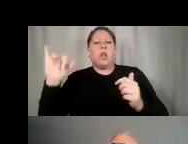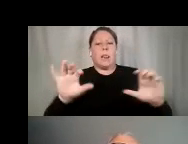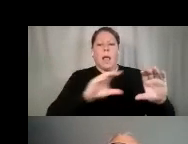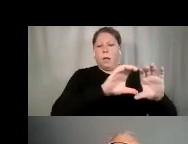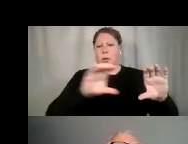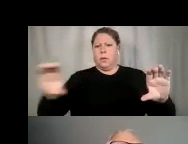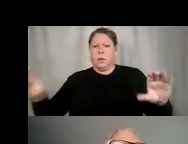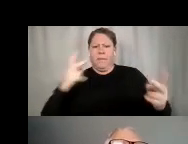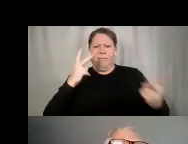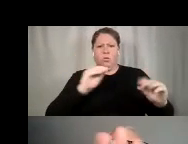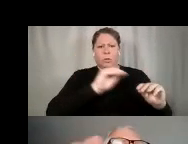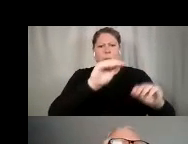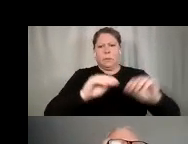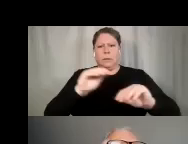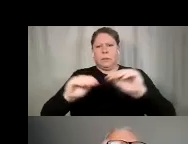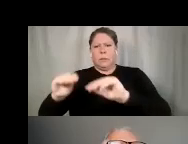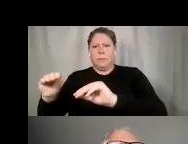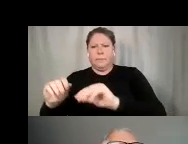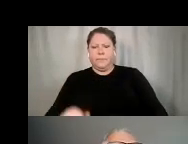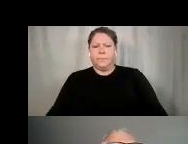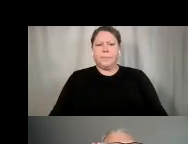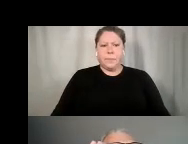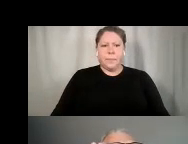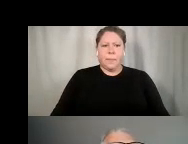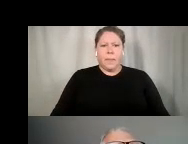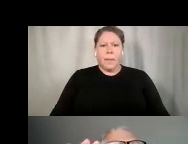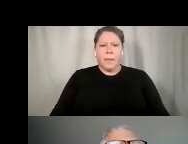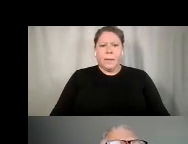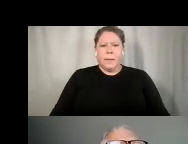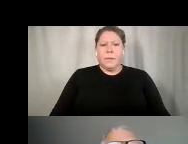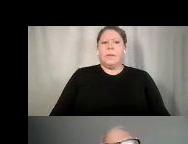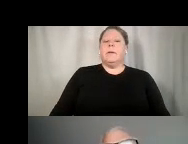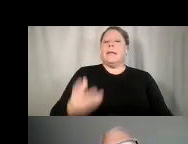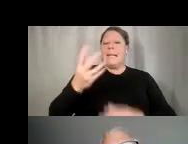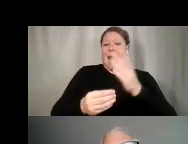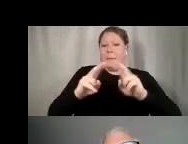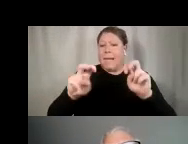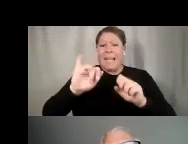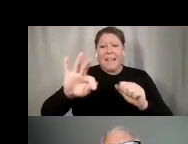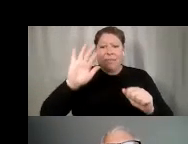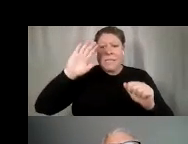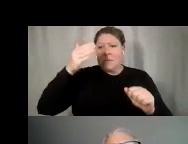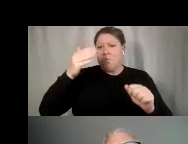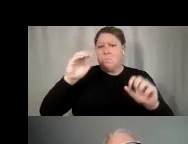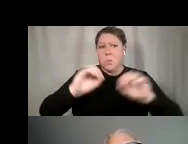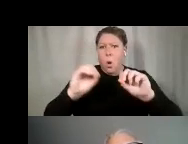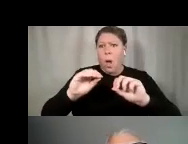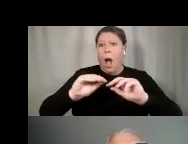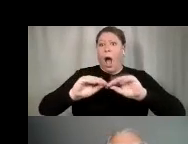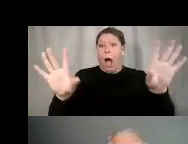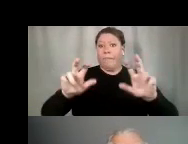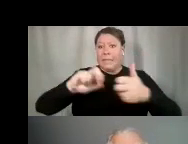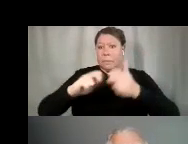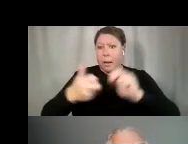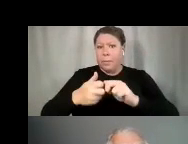Now, I put out the gap analysis because if there's no apparent problem, if there's no apparent issue, the gap analysis